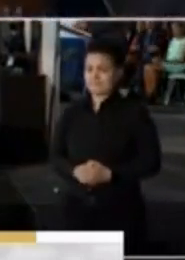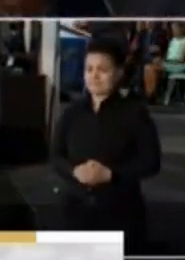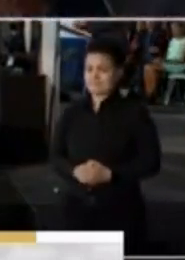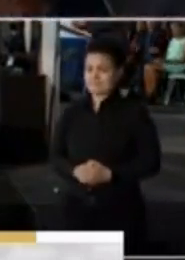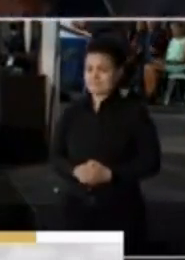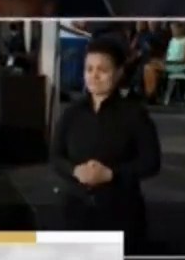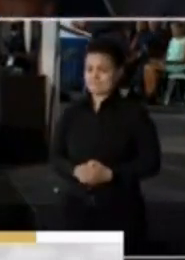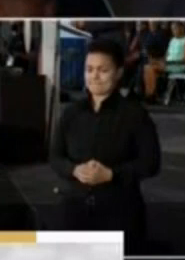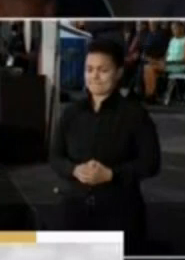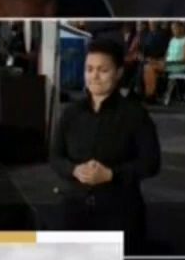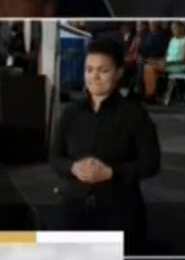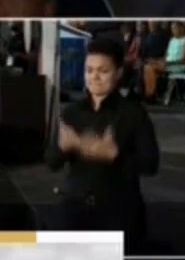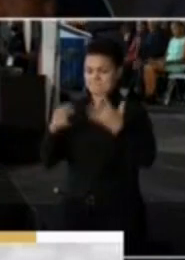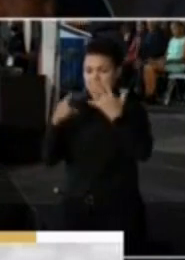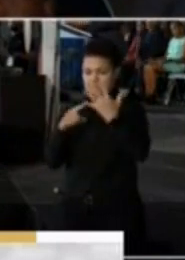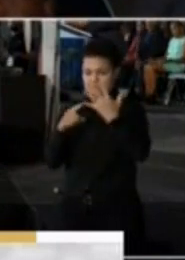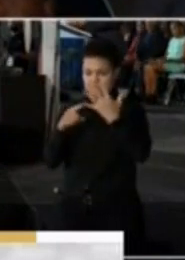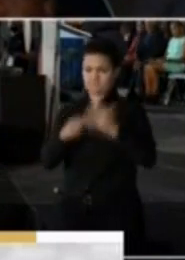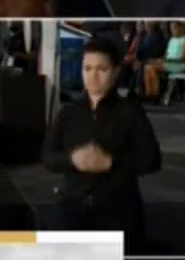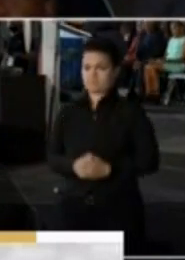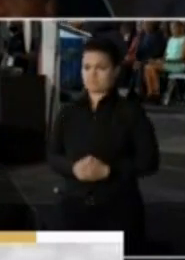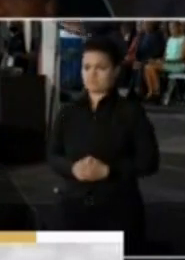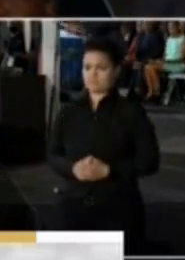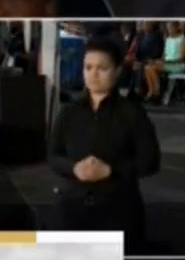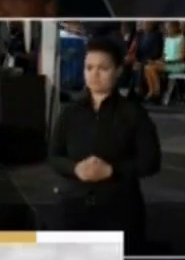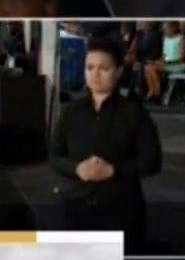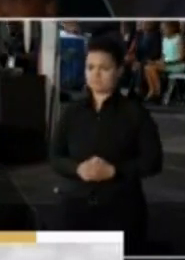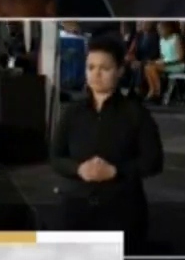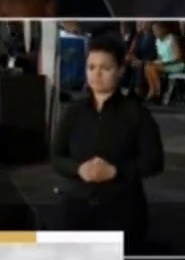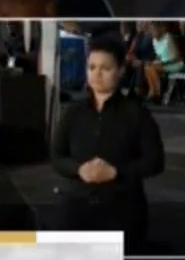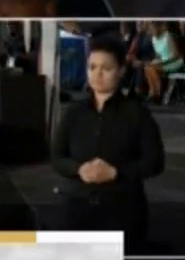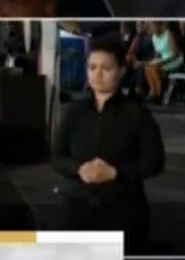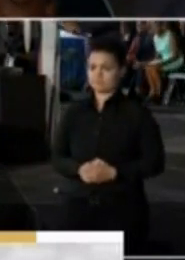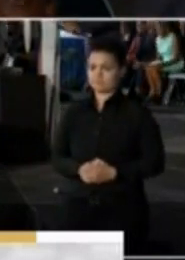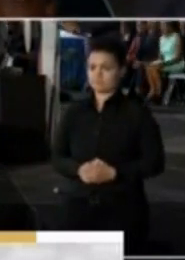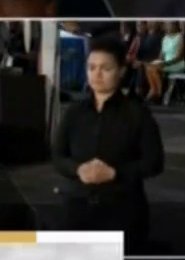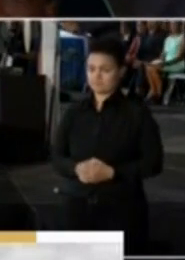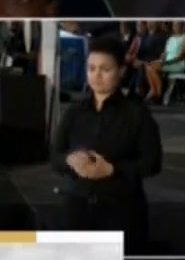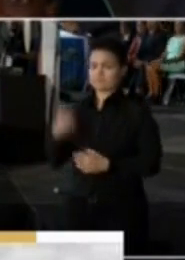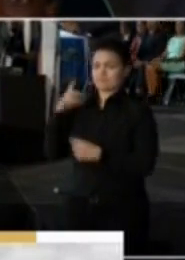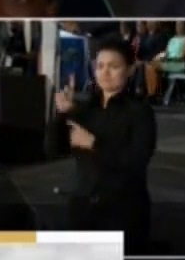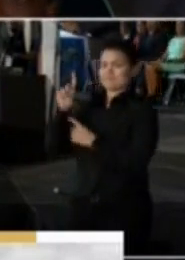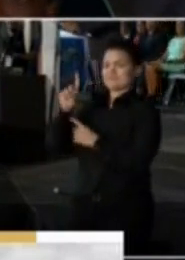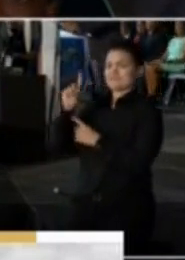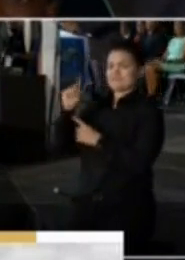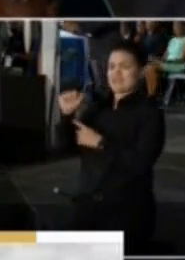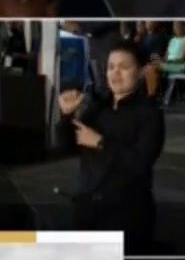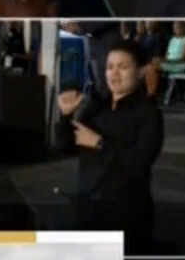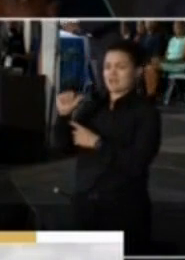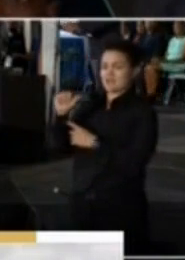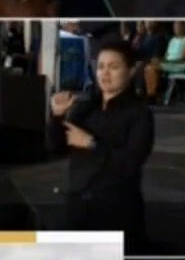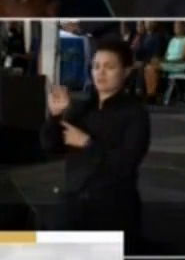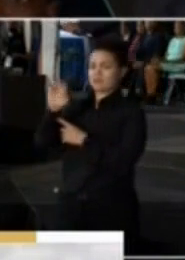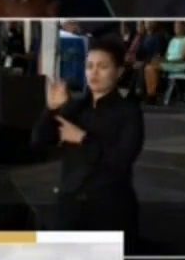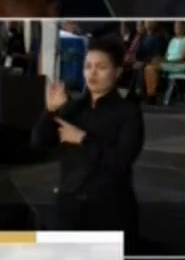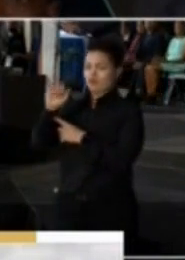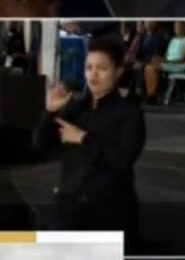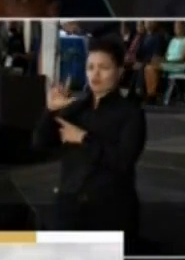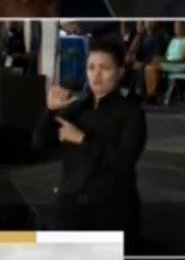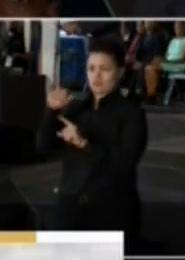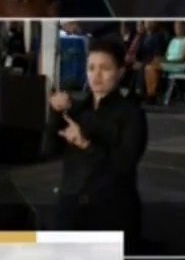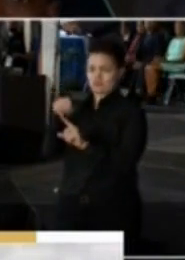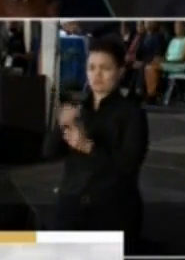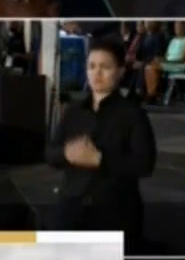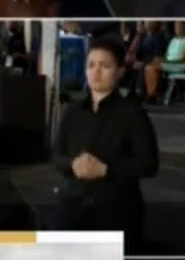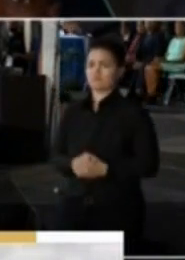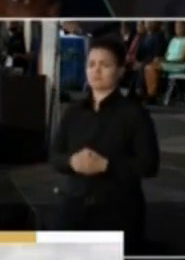The former late, great Denver District Attorney Norm Earley used to say, "I'd rather build up a child